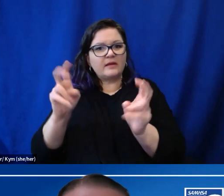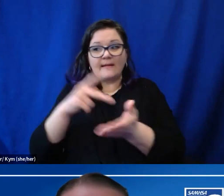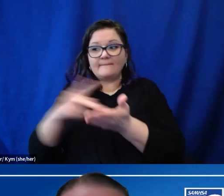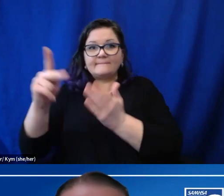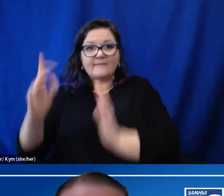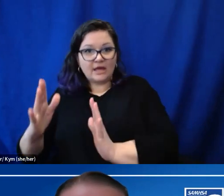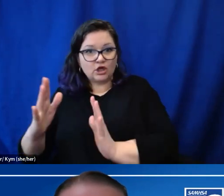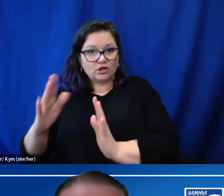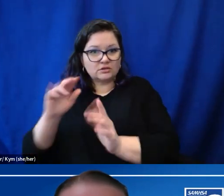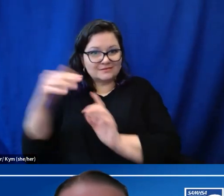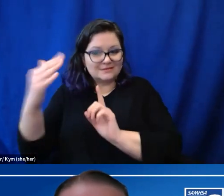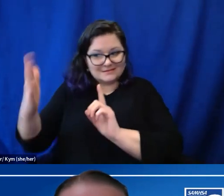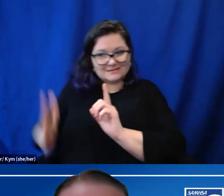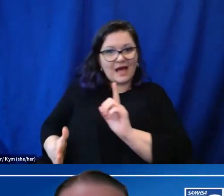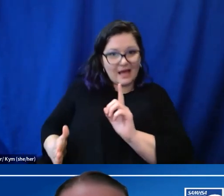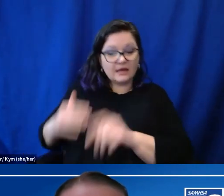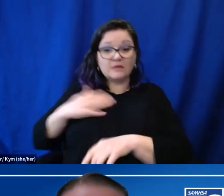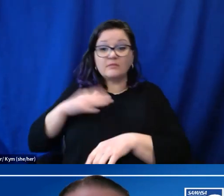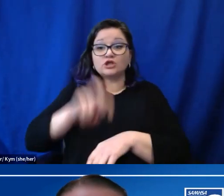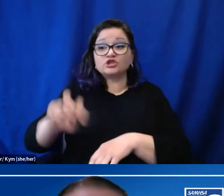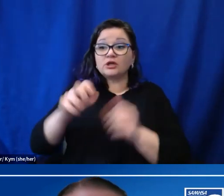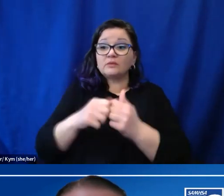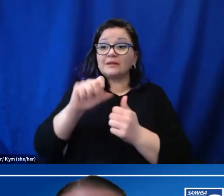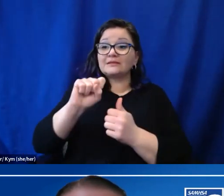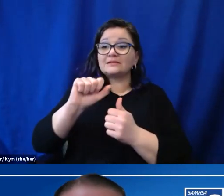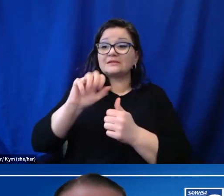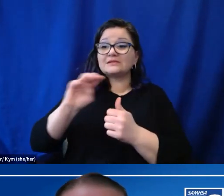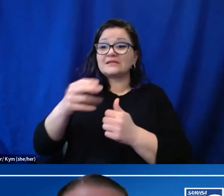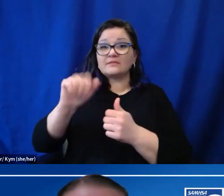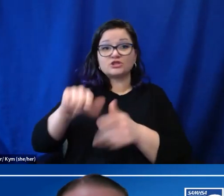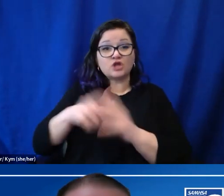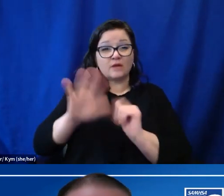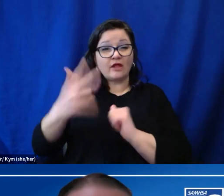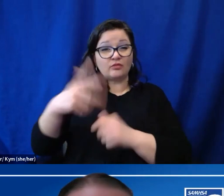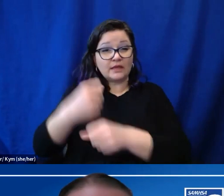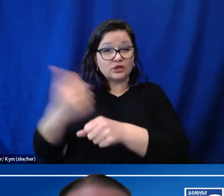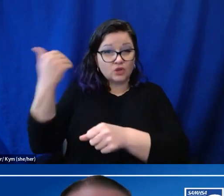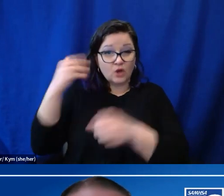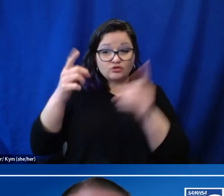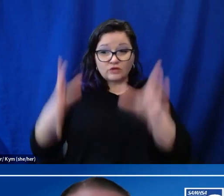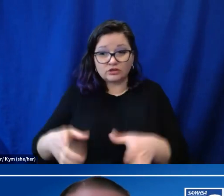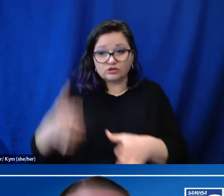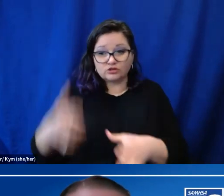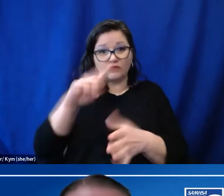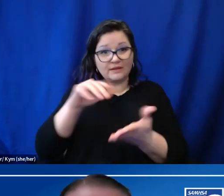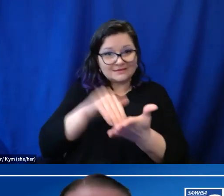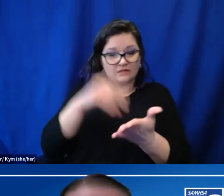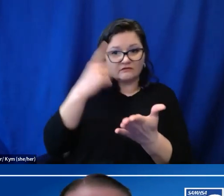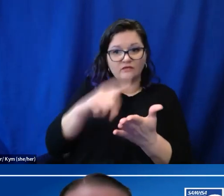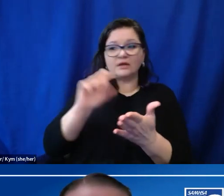My journey here at SAMHSA started about three years ago as the director of the Center for Substance Abuse Prevention.